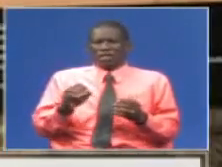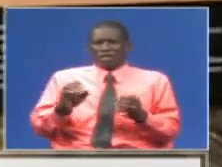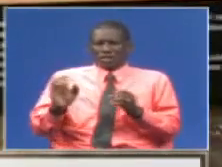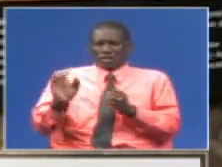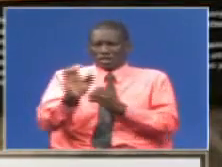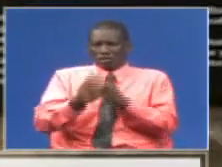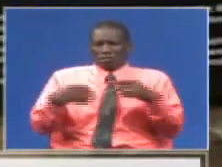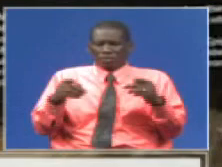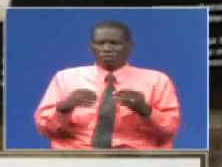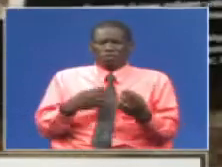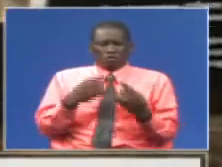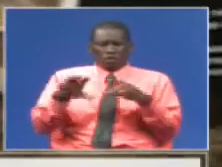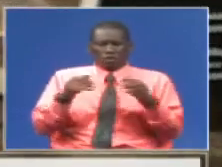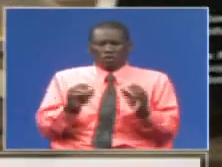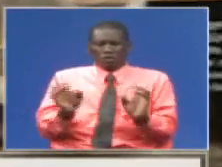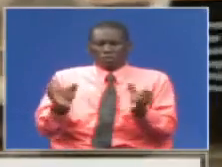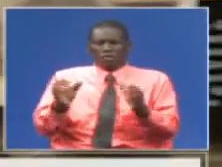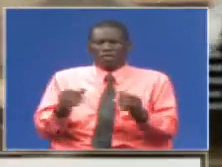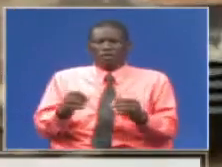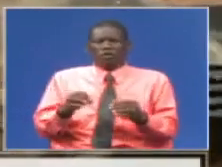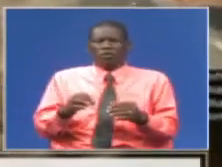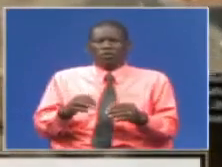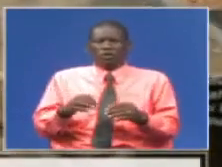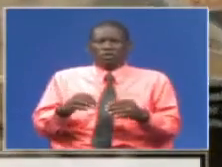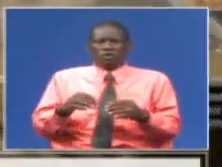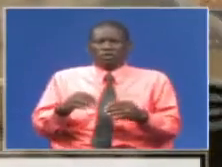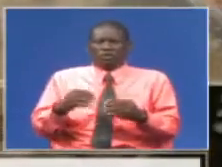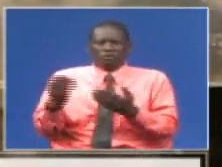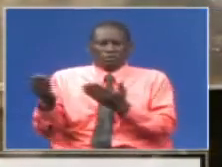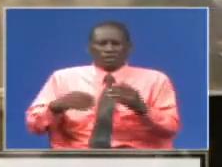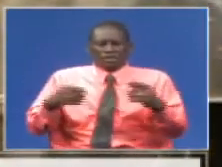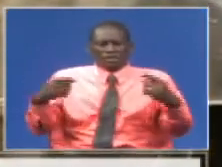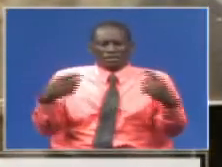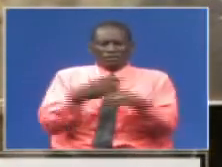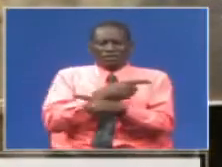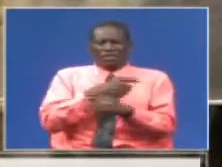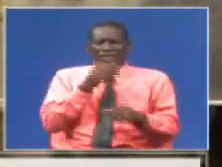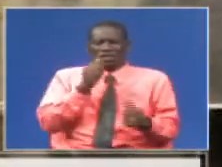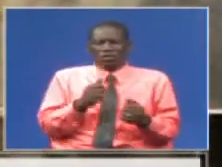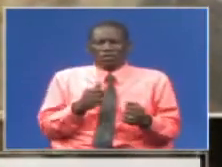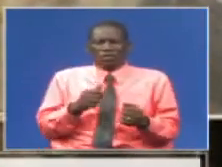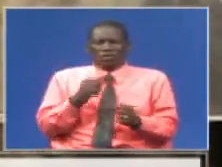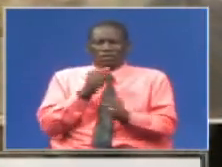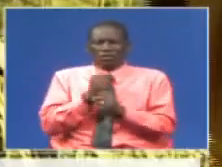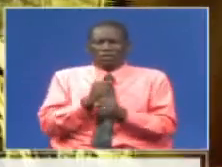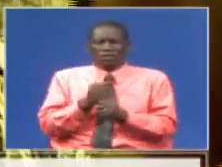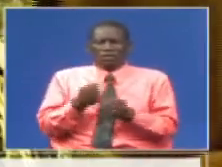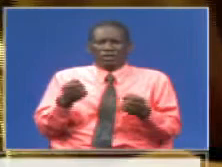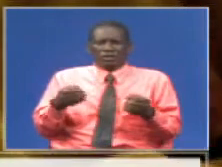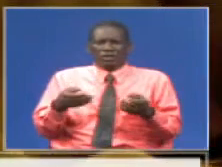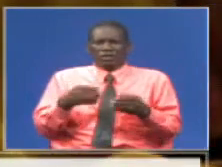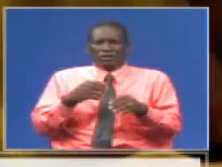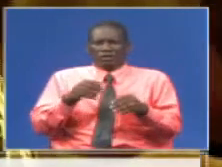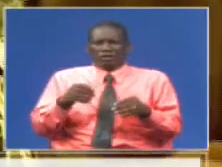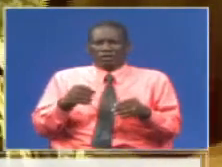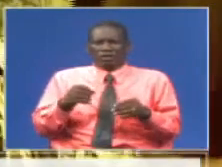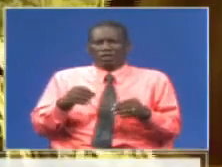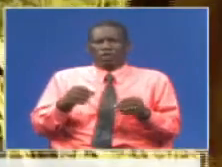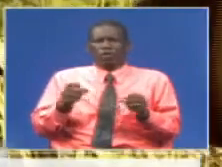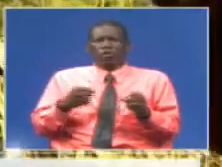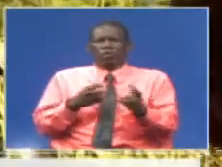the media has been accused of dangling this carrot of division that led them down a perilous path. War announces